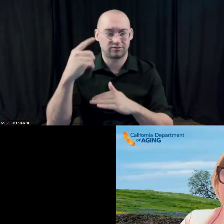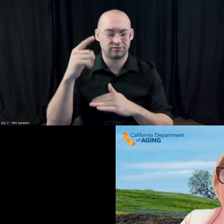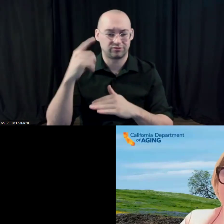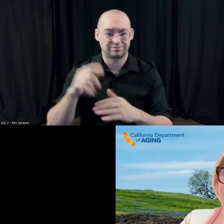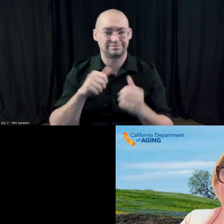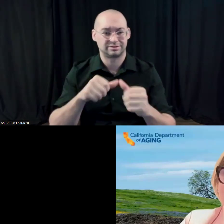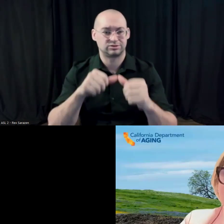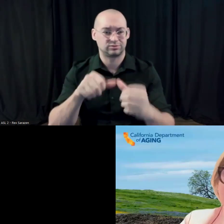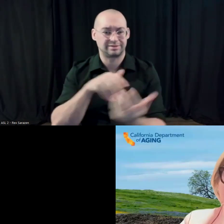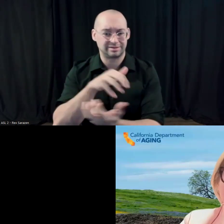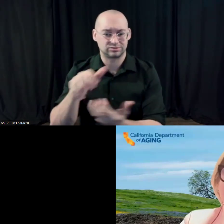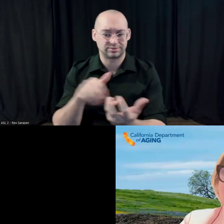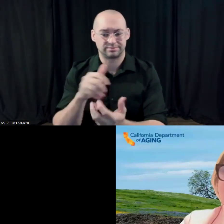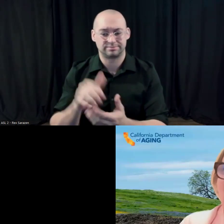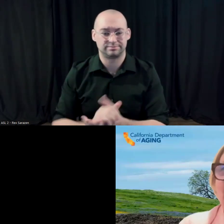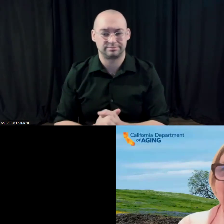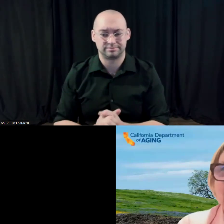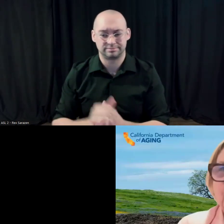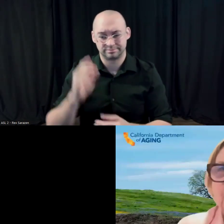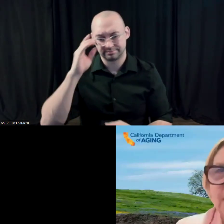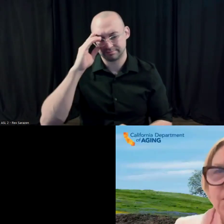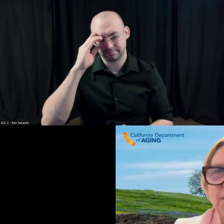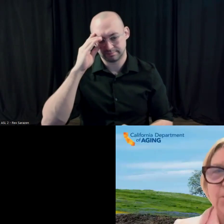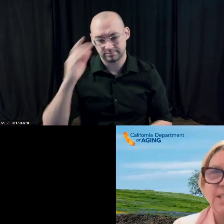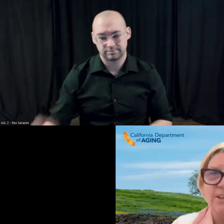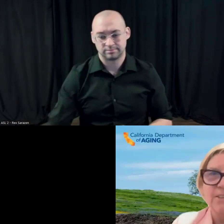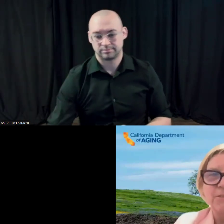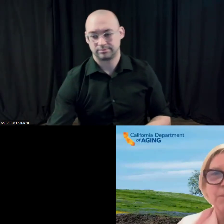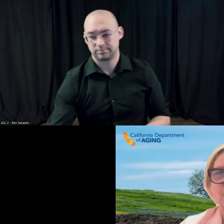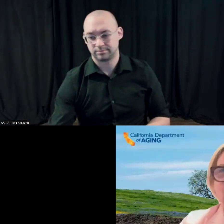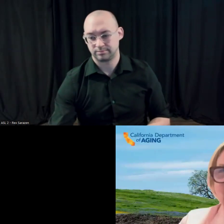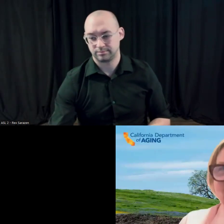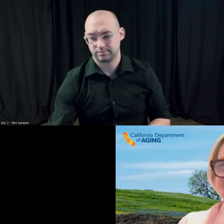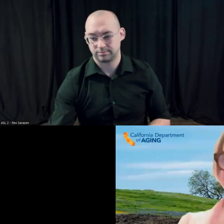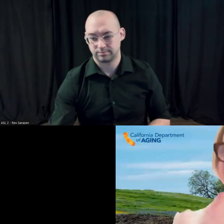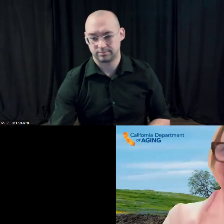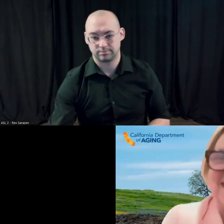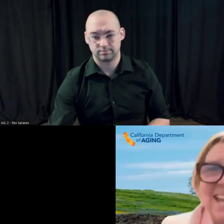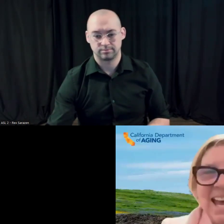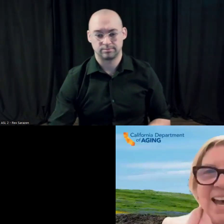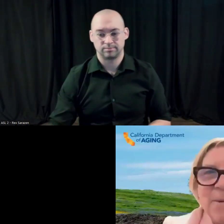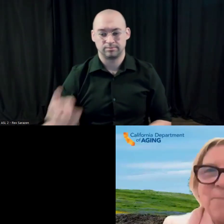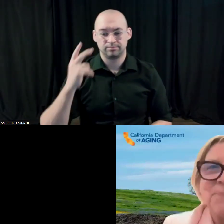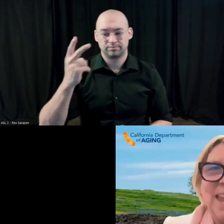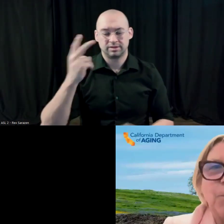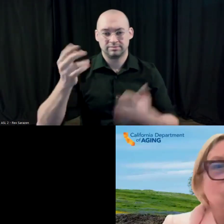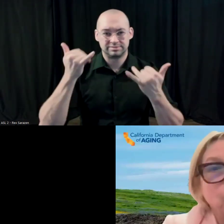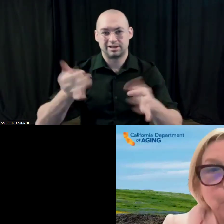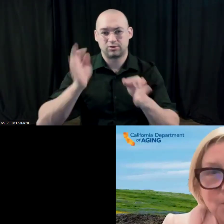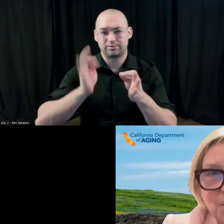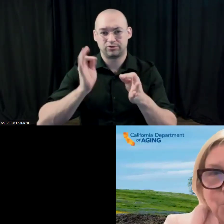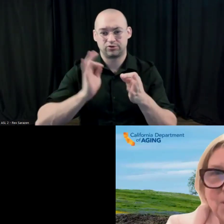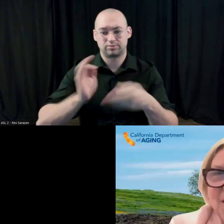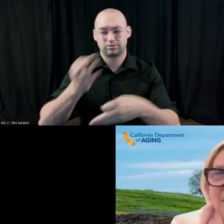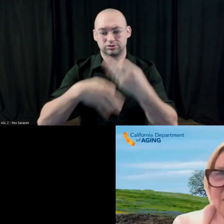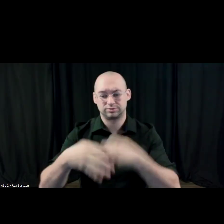way. Have a great day. Thank you so much, Secretary, for being with us today. And we will